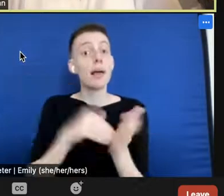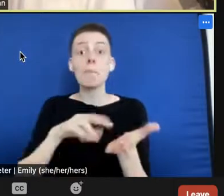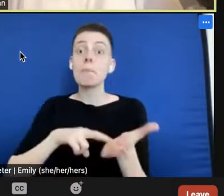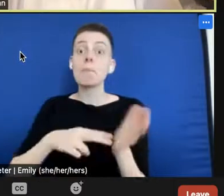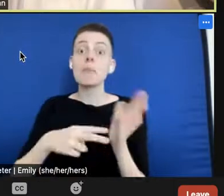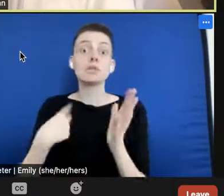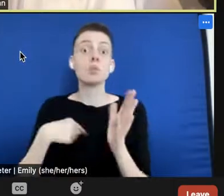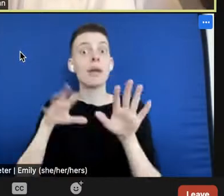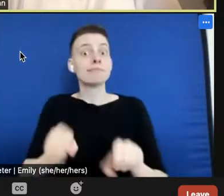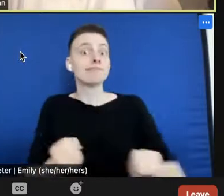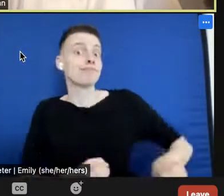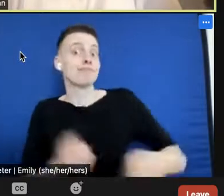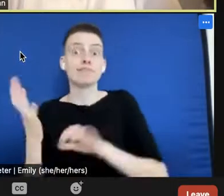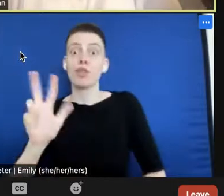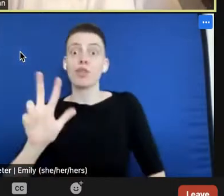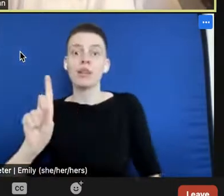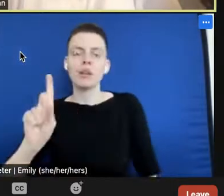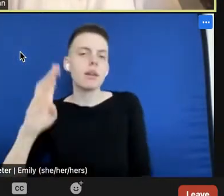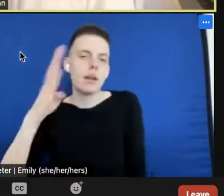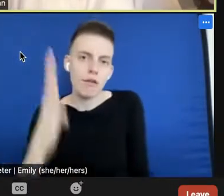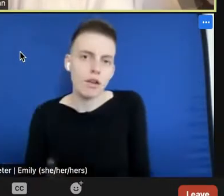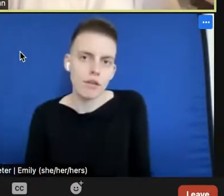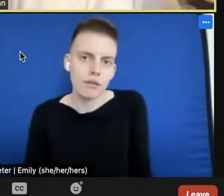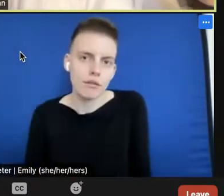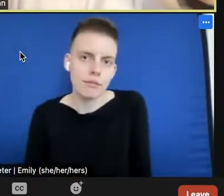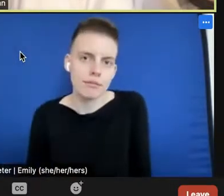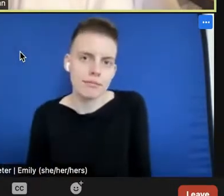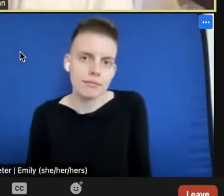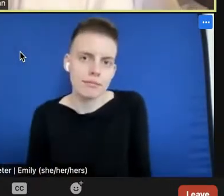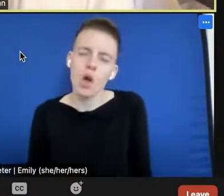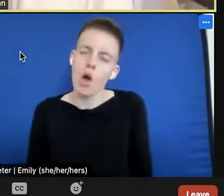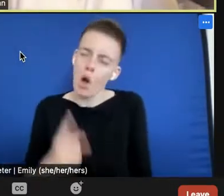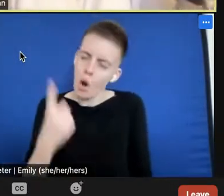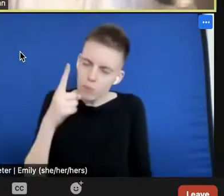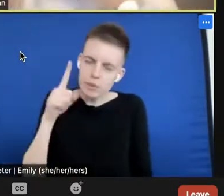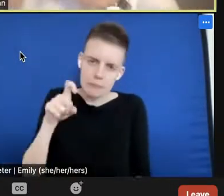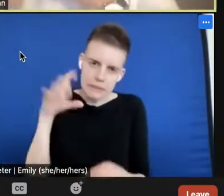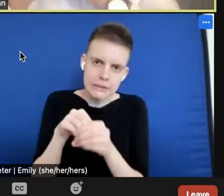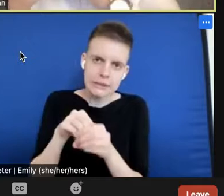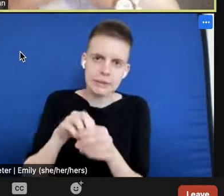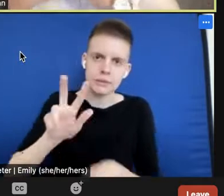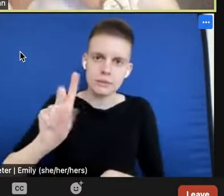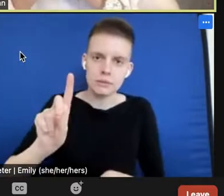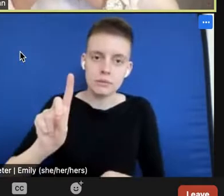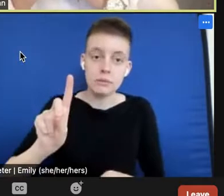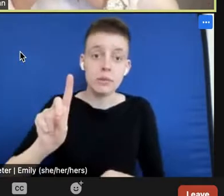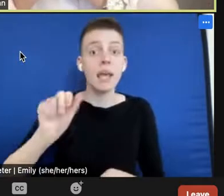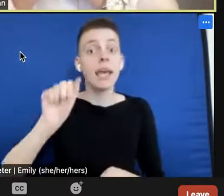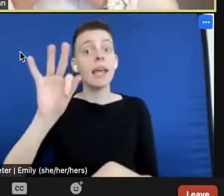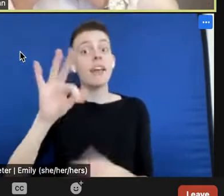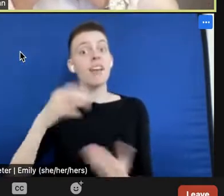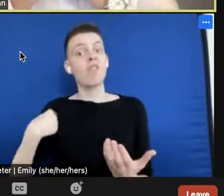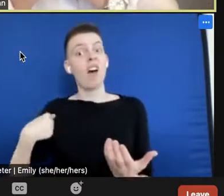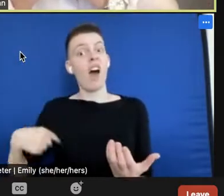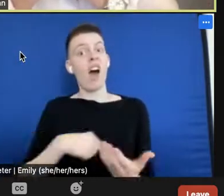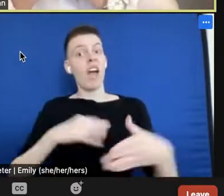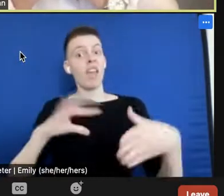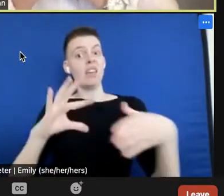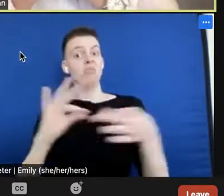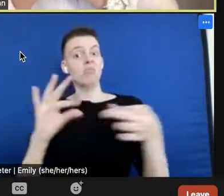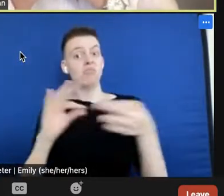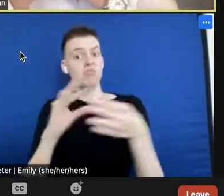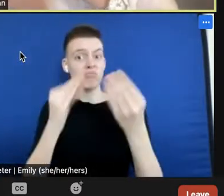behind. I apologize if I at one time gave a different message to people. And I think I might